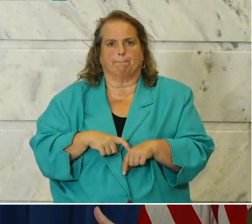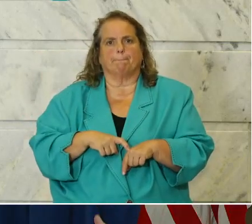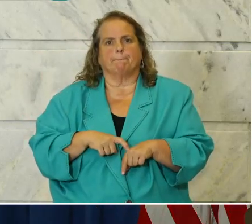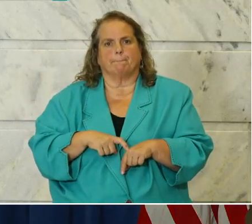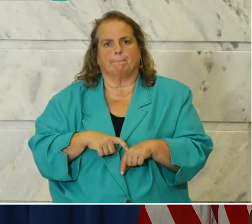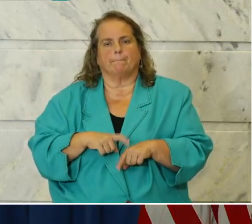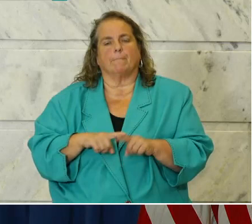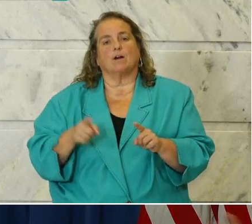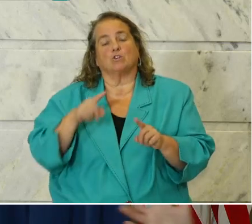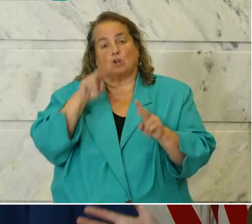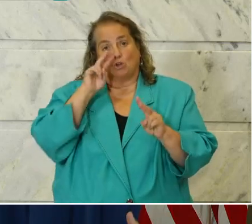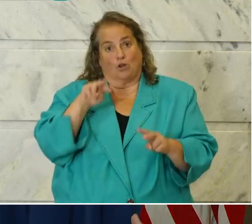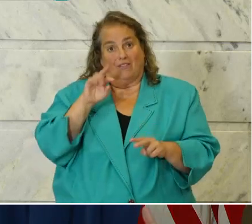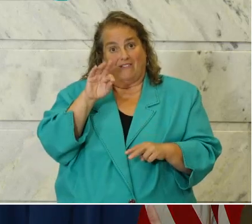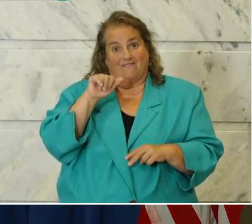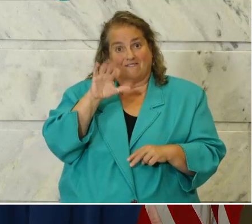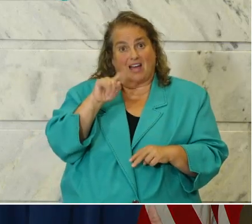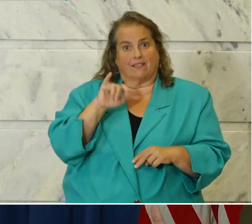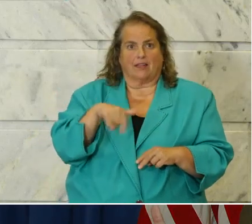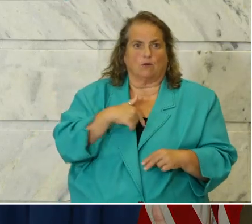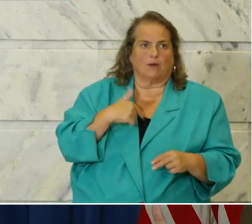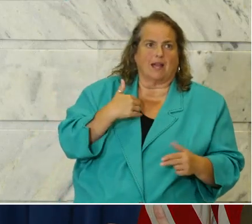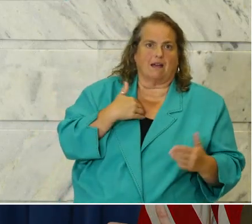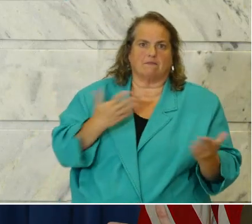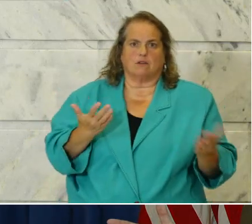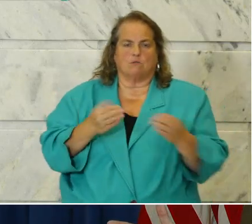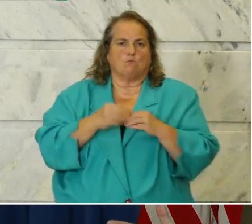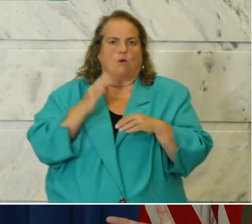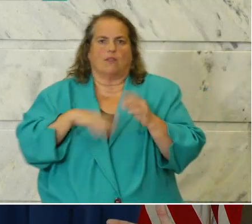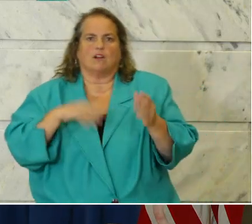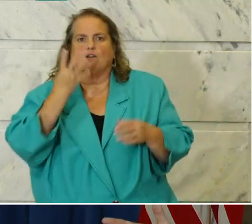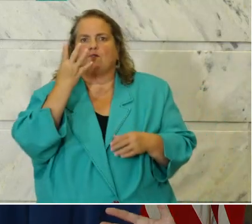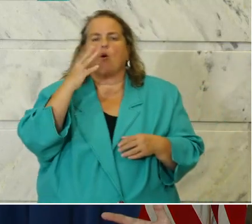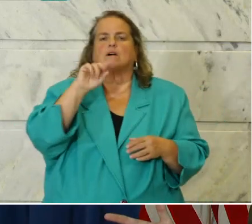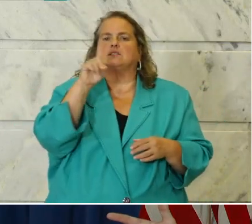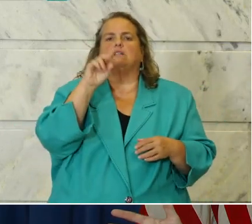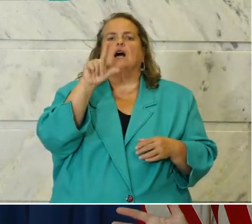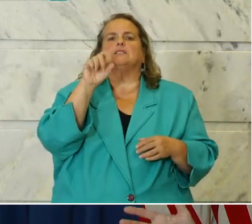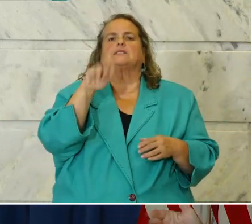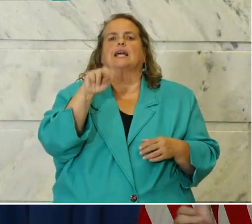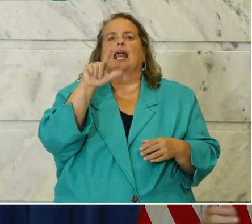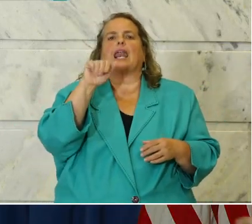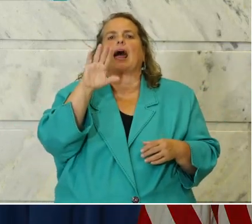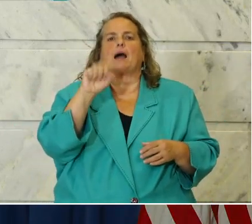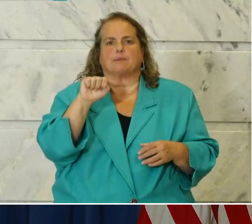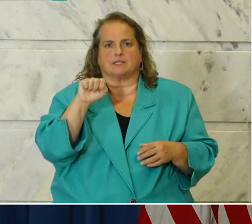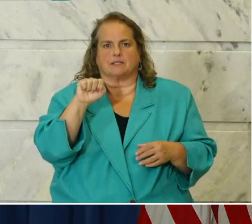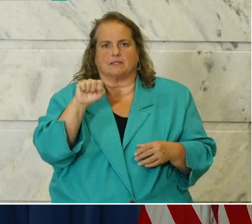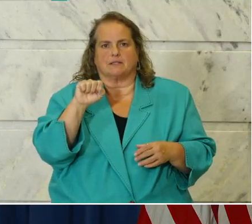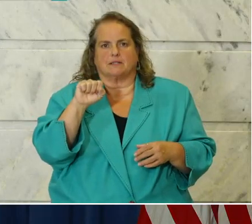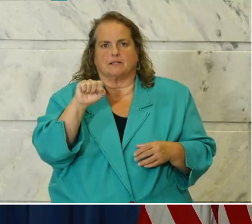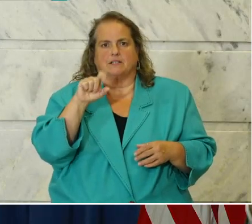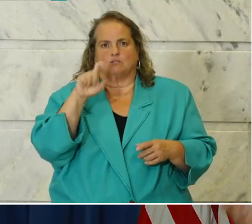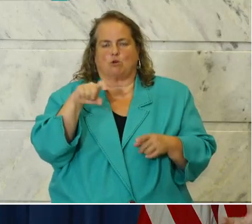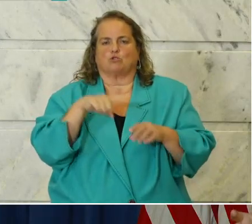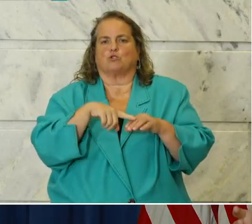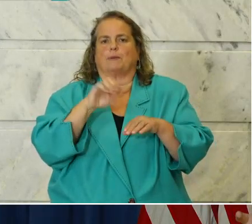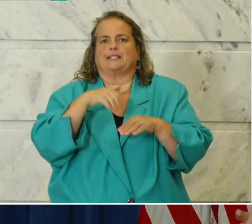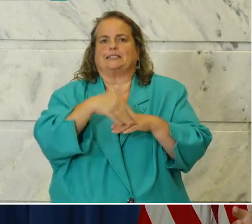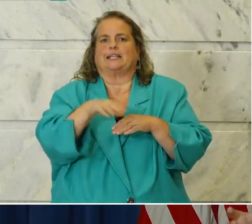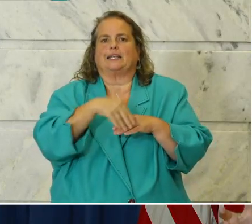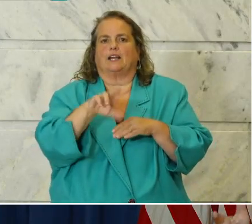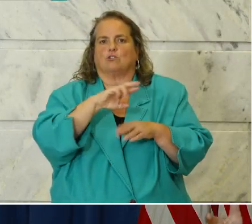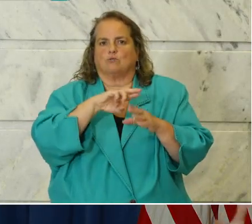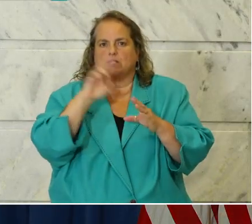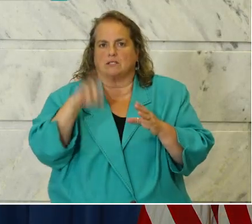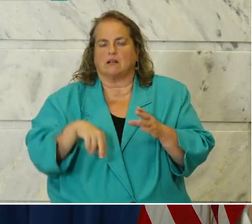you look at the fact that we have more than 4 dozen labs now at least. that are supposed to be sending in results. We have all our local